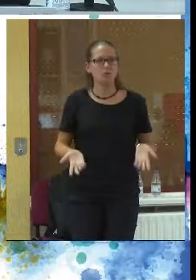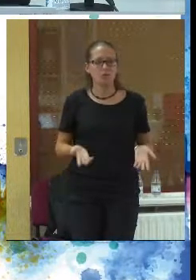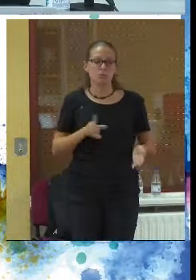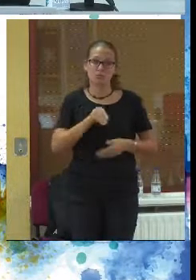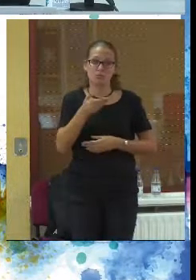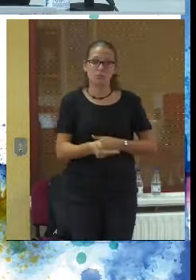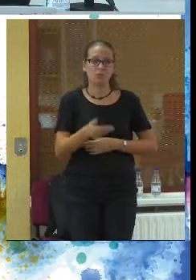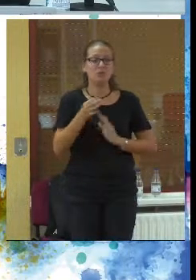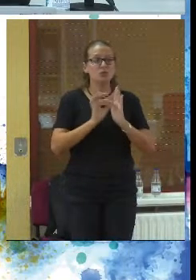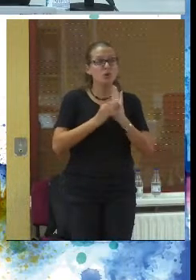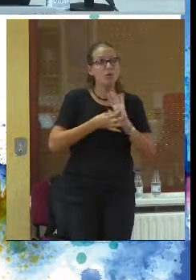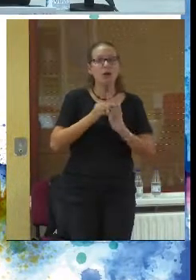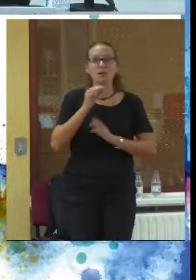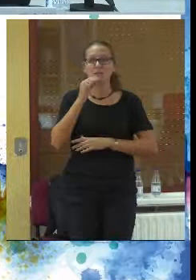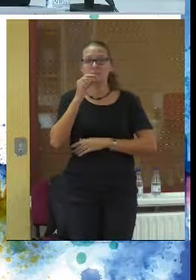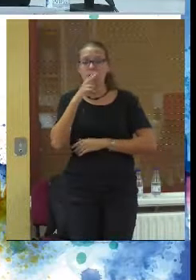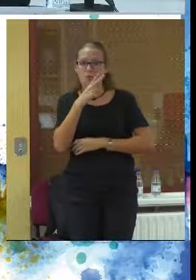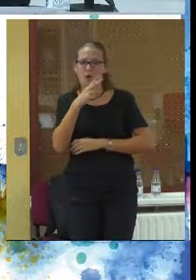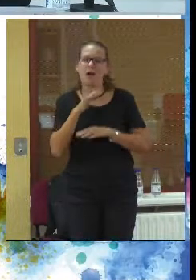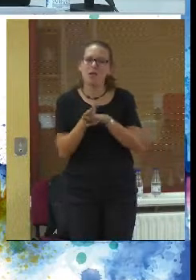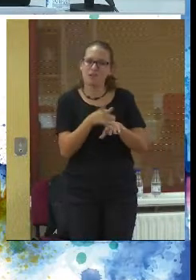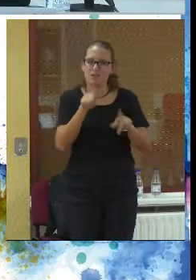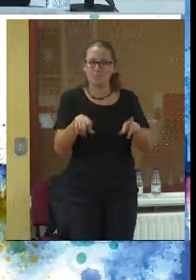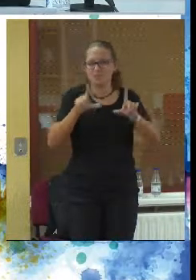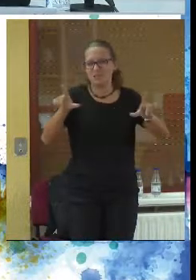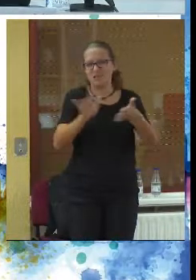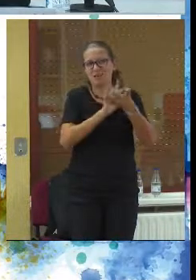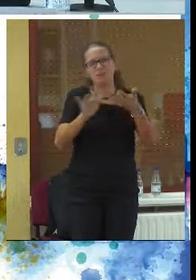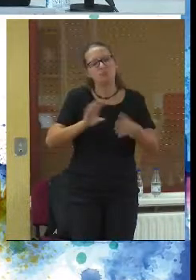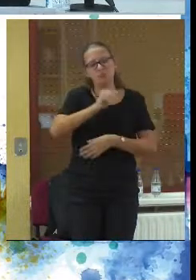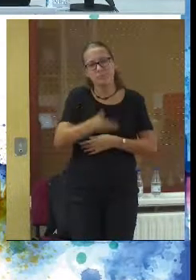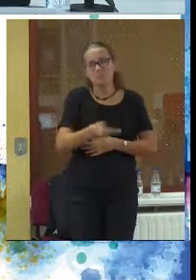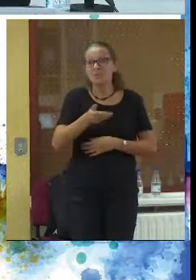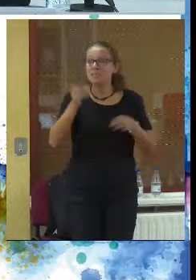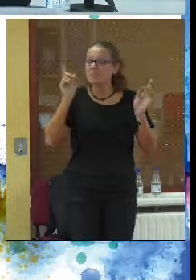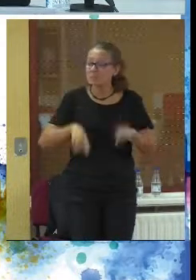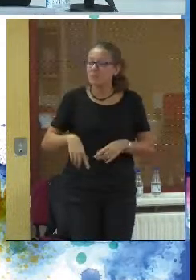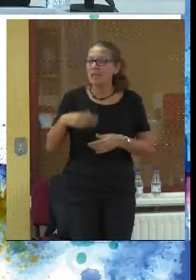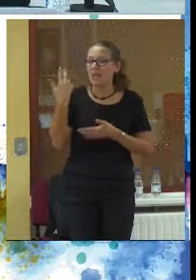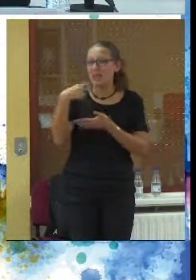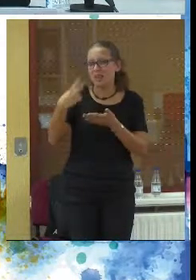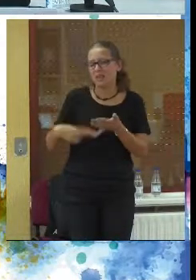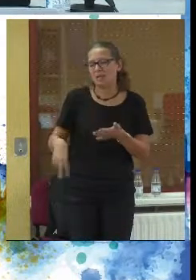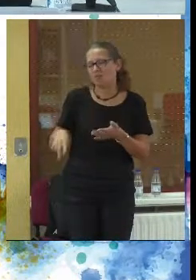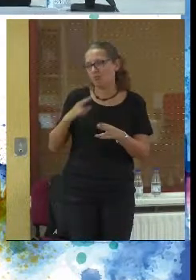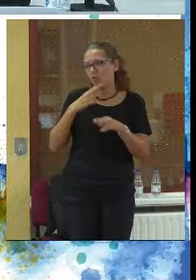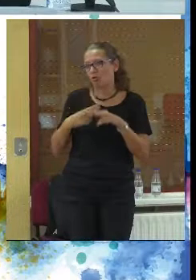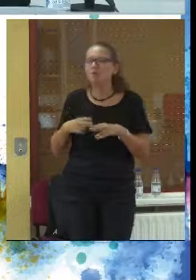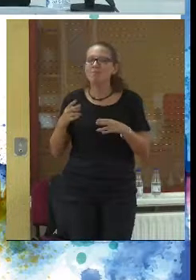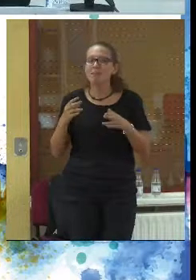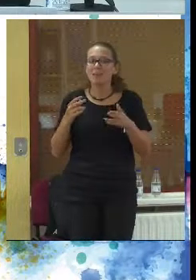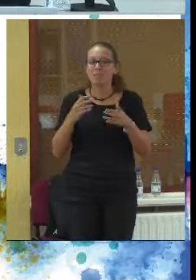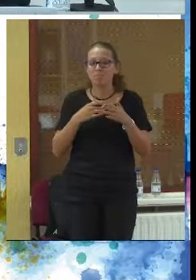very important. Apart from the software, the hardware here is major, and